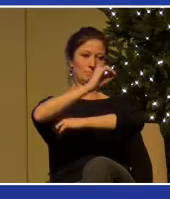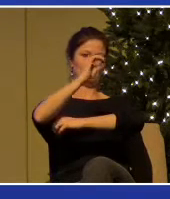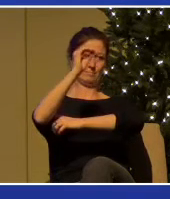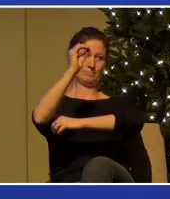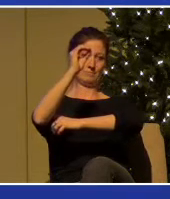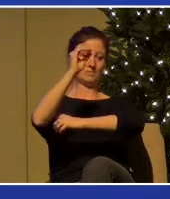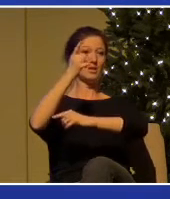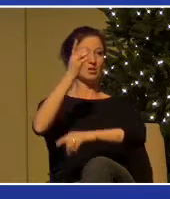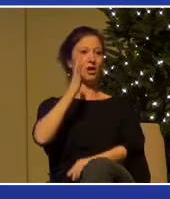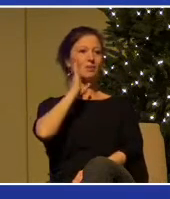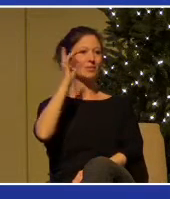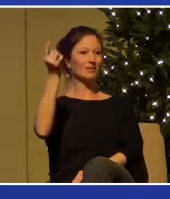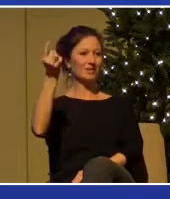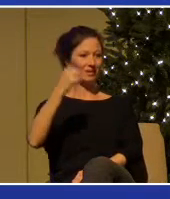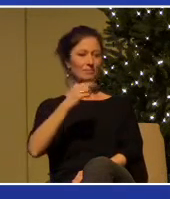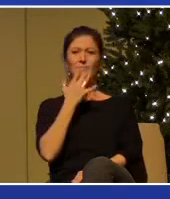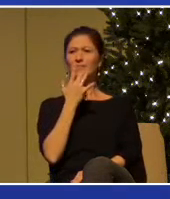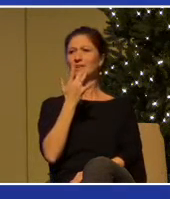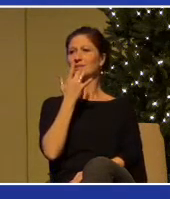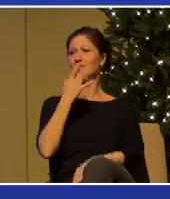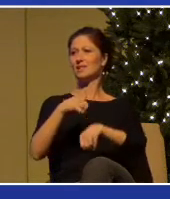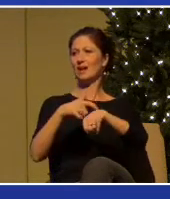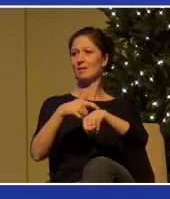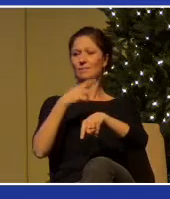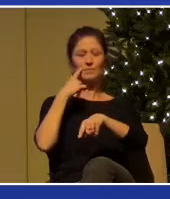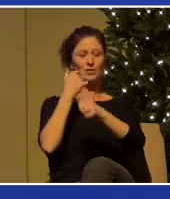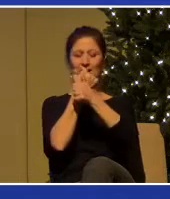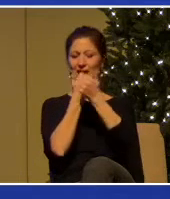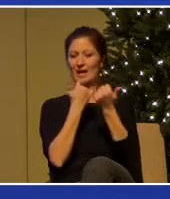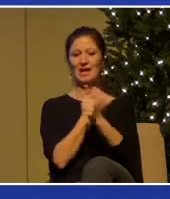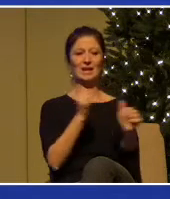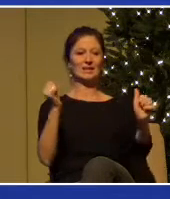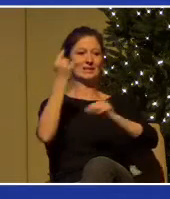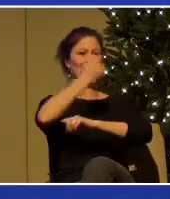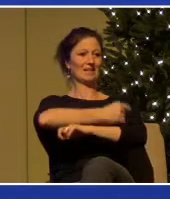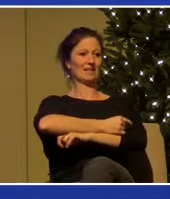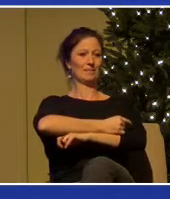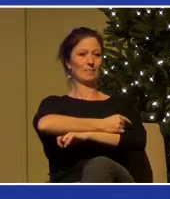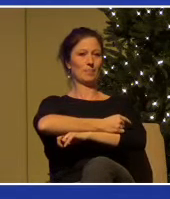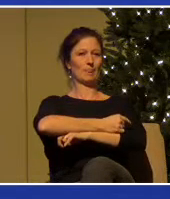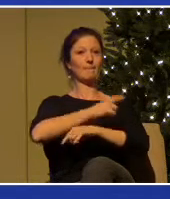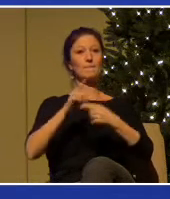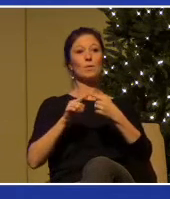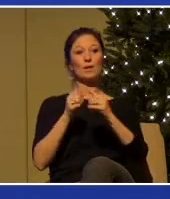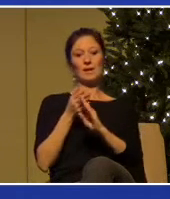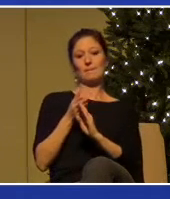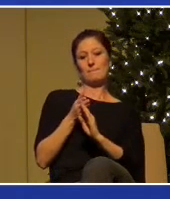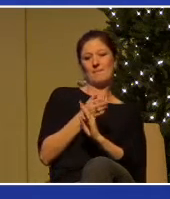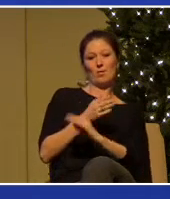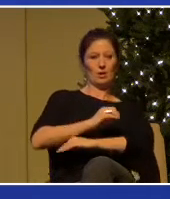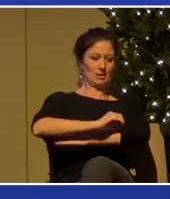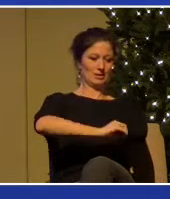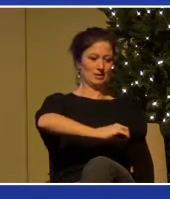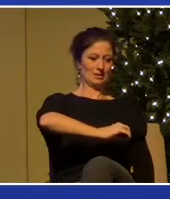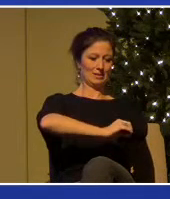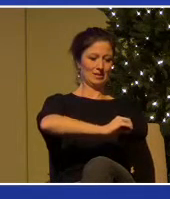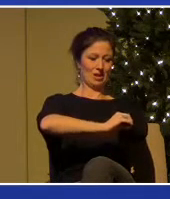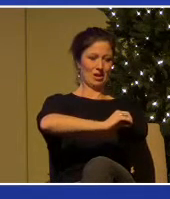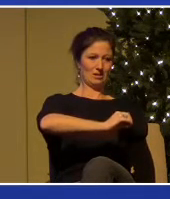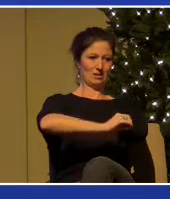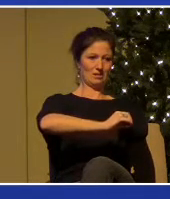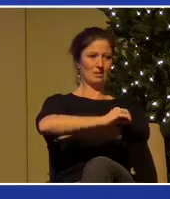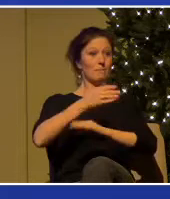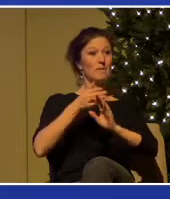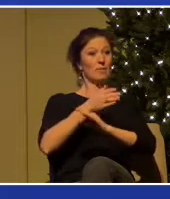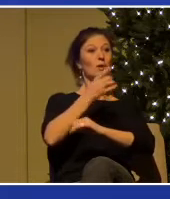She says, my favorite time of any day is the pre-dawn moments before the light